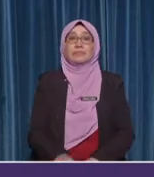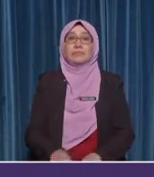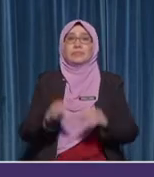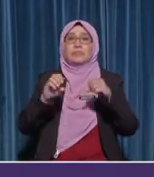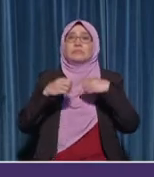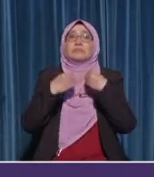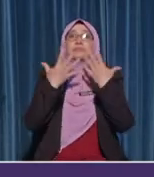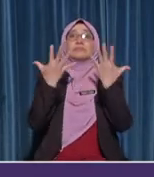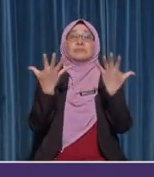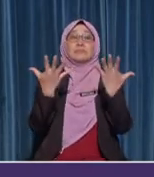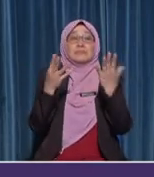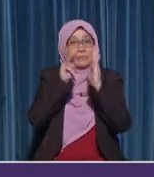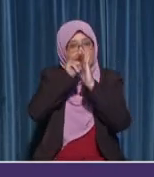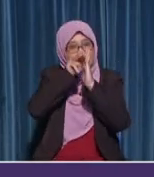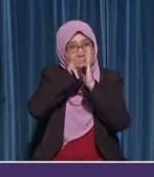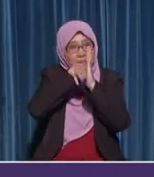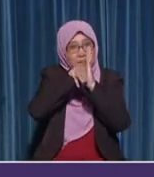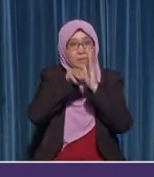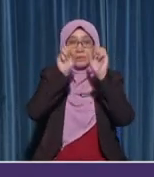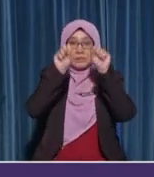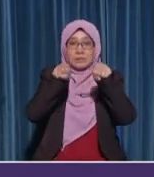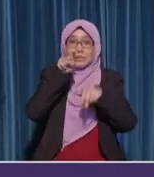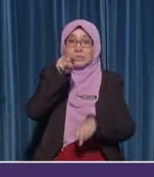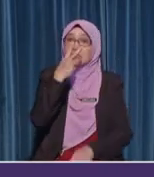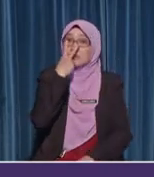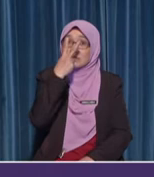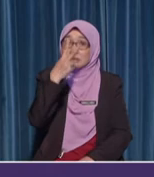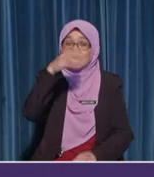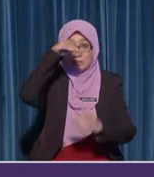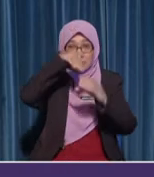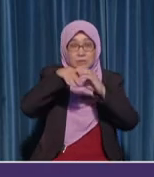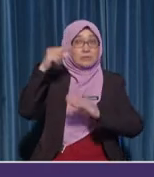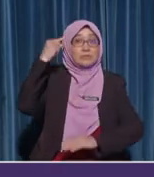many minutes can you see in the green area?